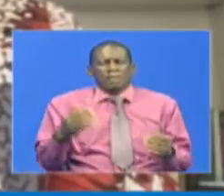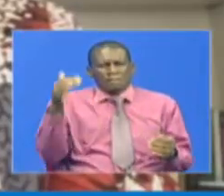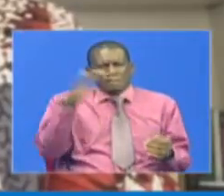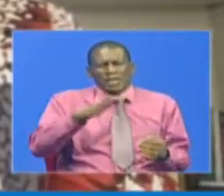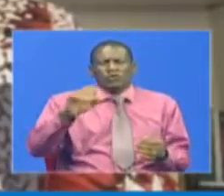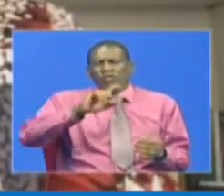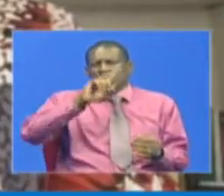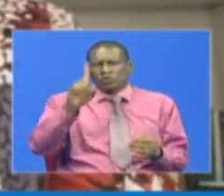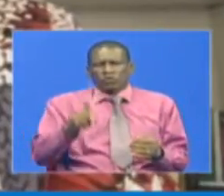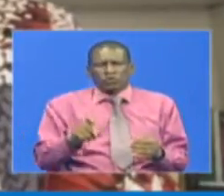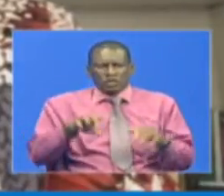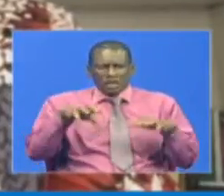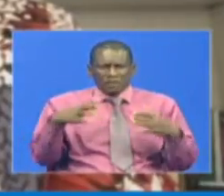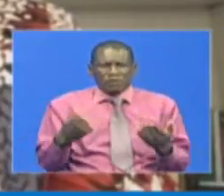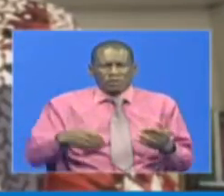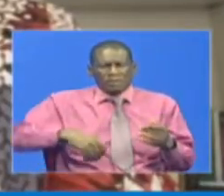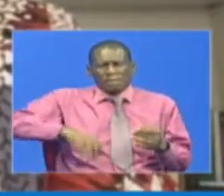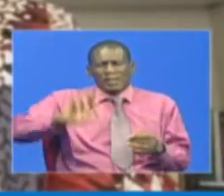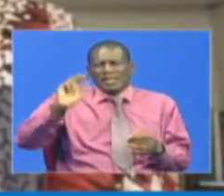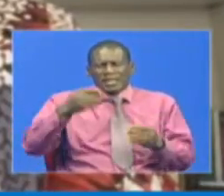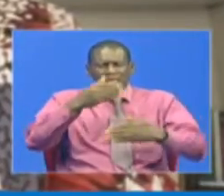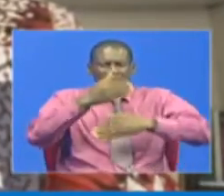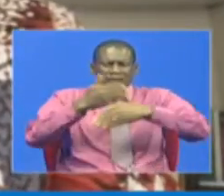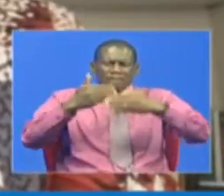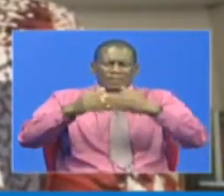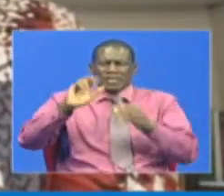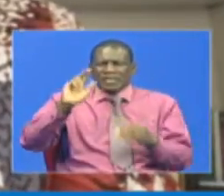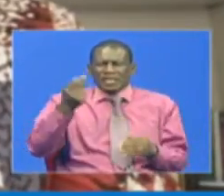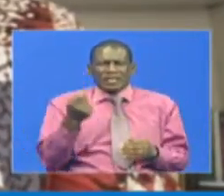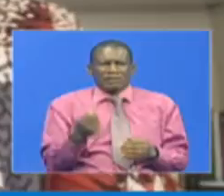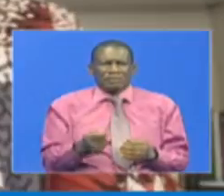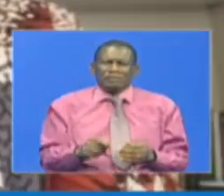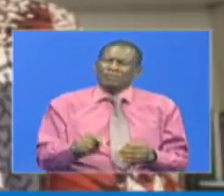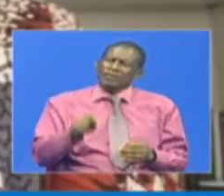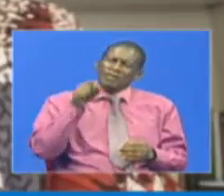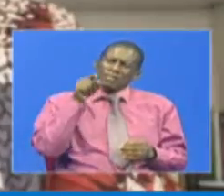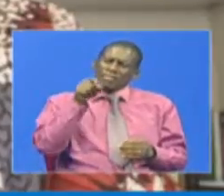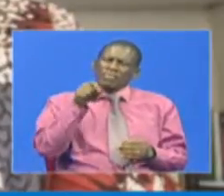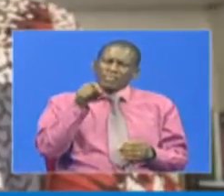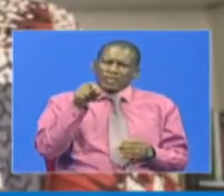question on buy Kenya, build Kenya,